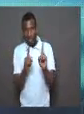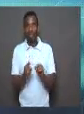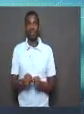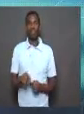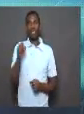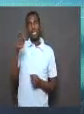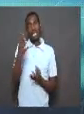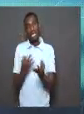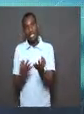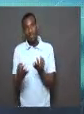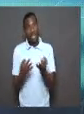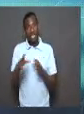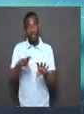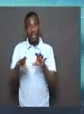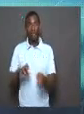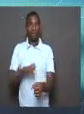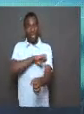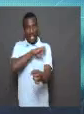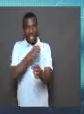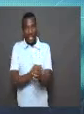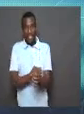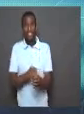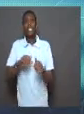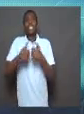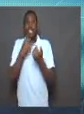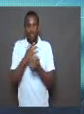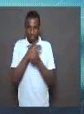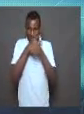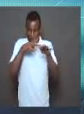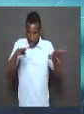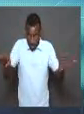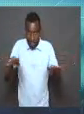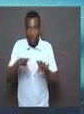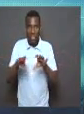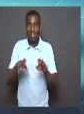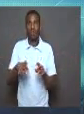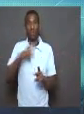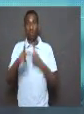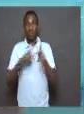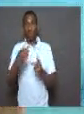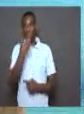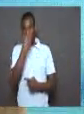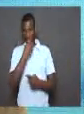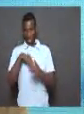explains why energy tends to spread out in the process of heating.